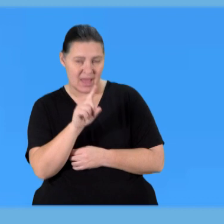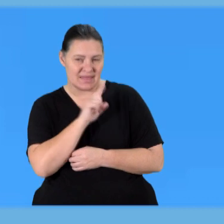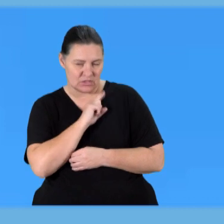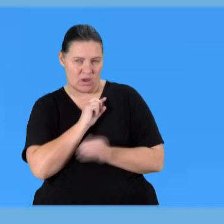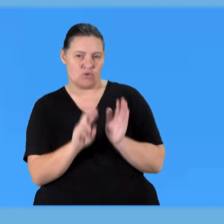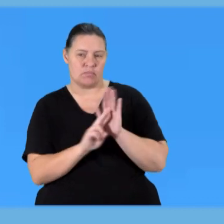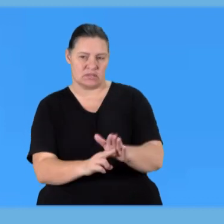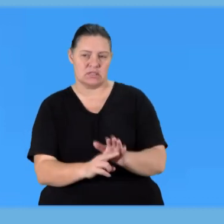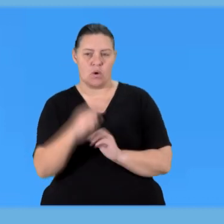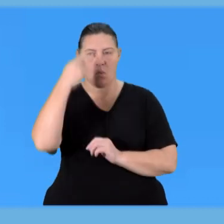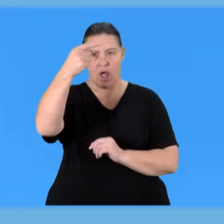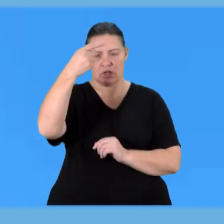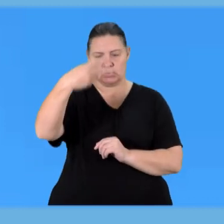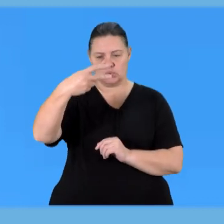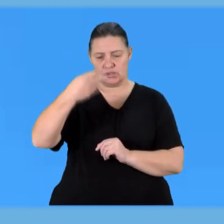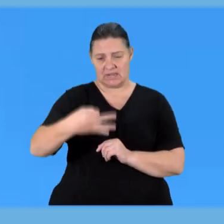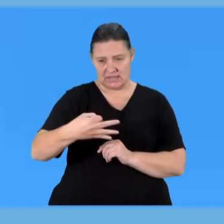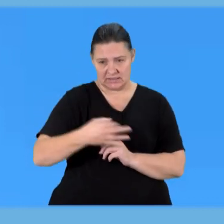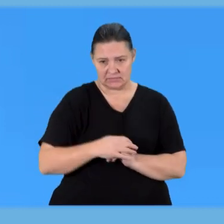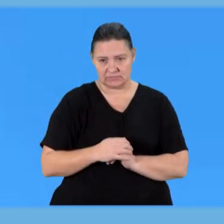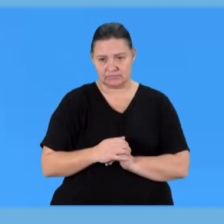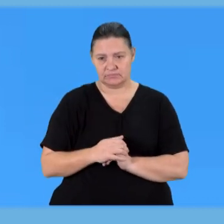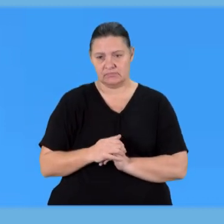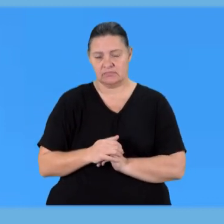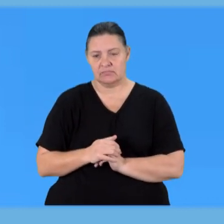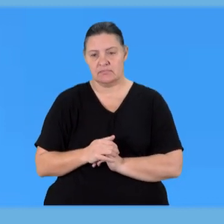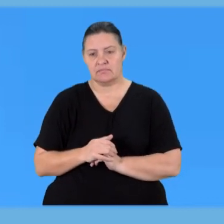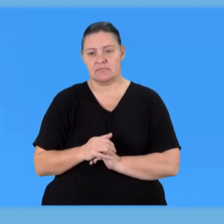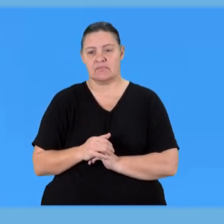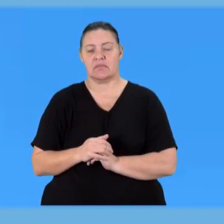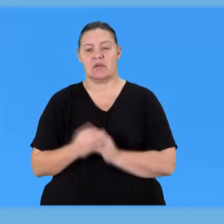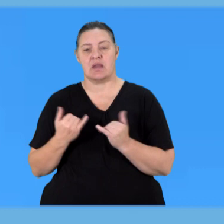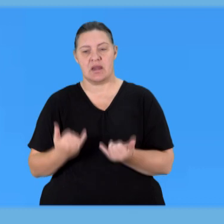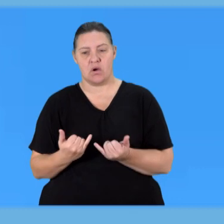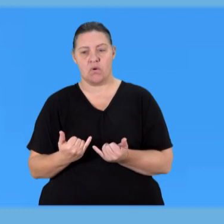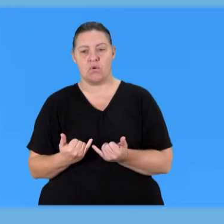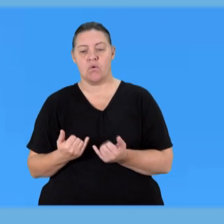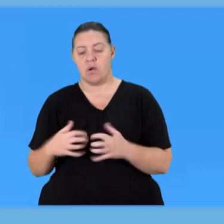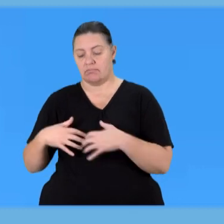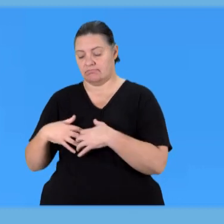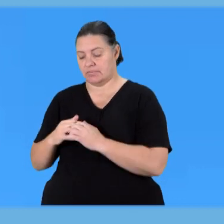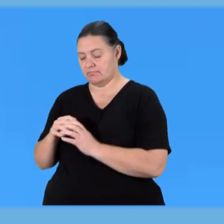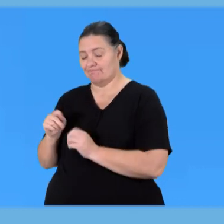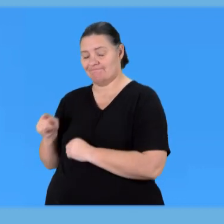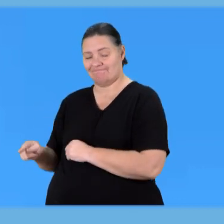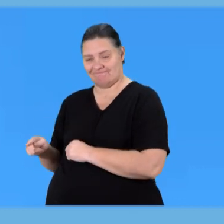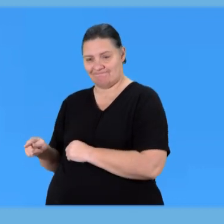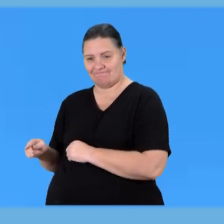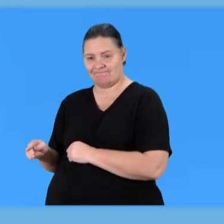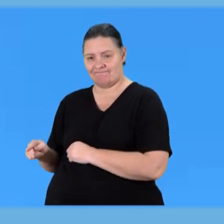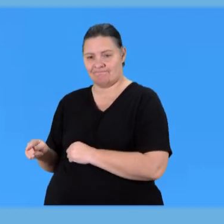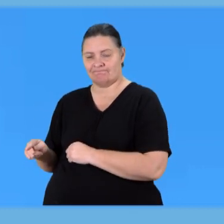this represents one oxygen molecule. So we have 1, 2, 3 of them. Now, the product that is going to be formed is going